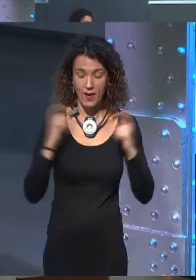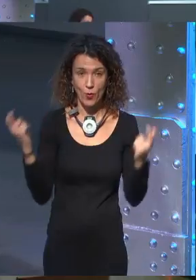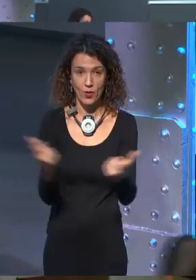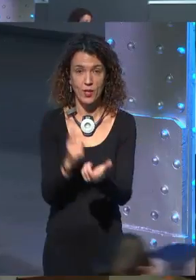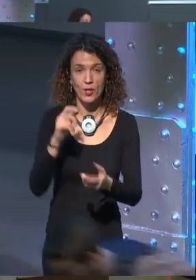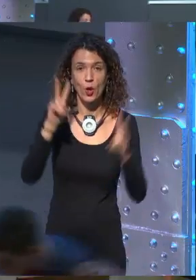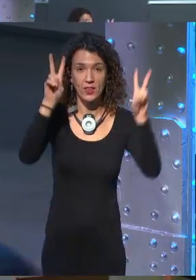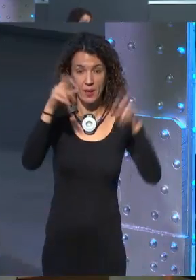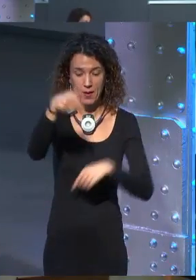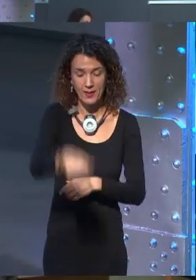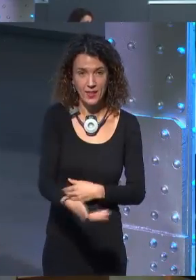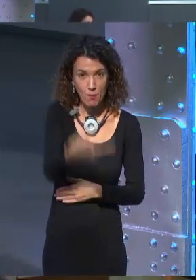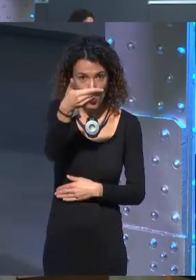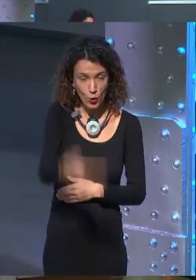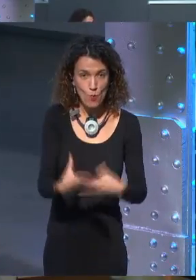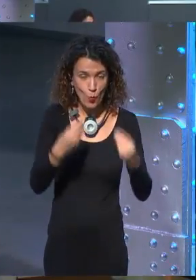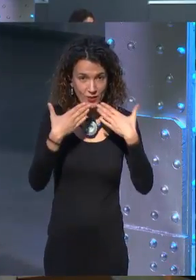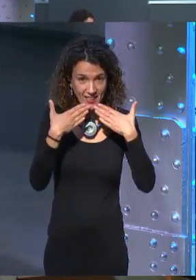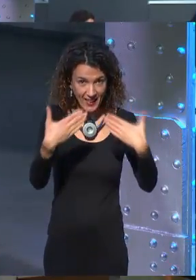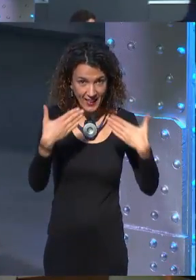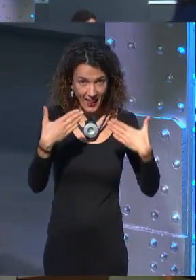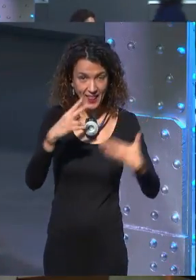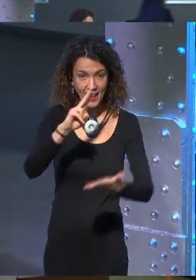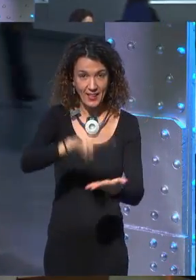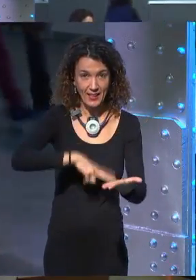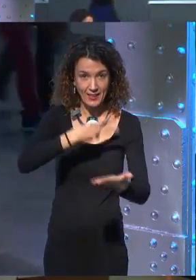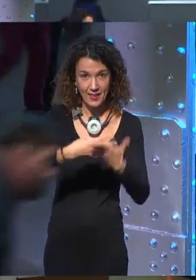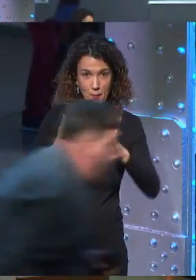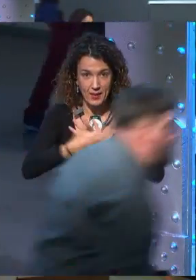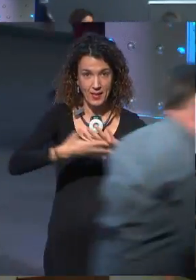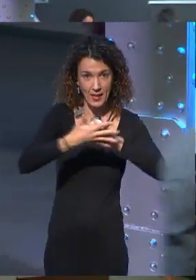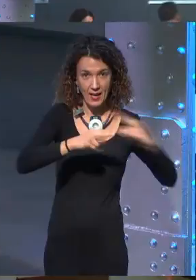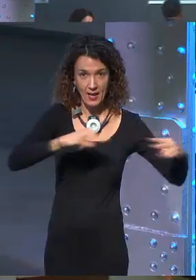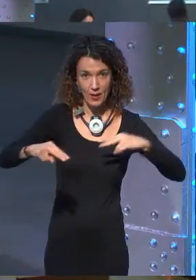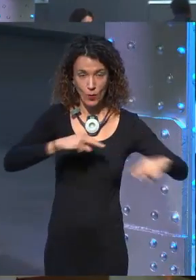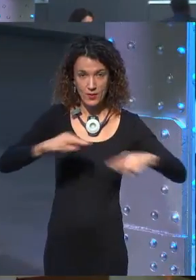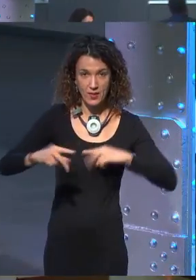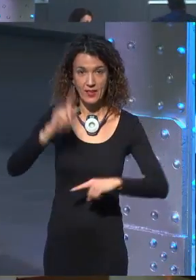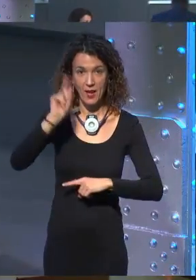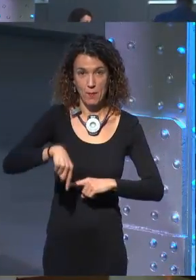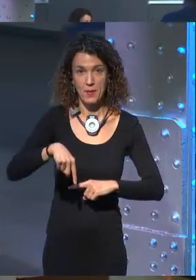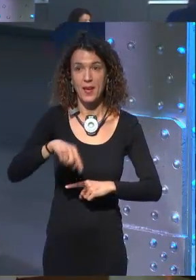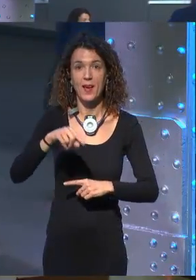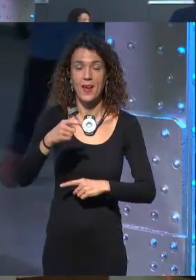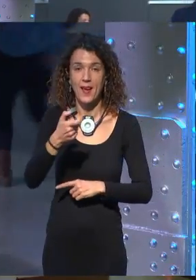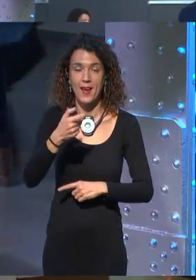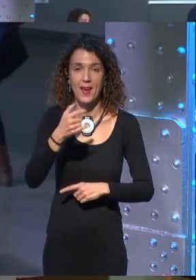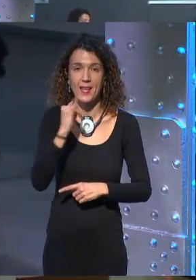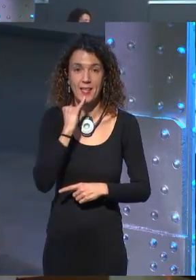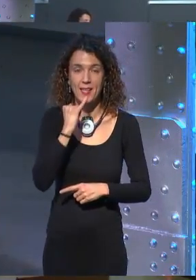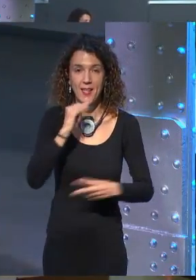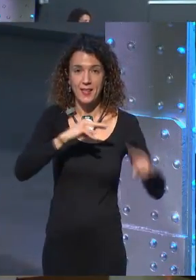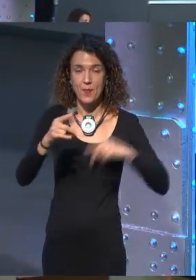Thank you to the LSC interpreters and to our English to Spanish translators, because Buenas tardes is the extent of my